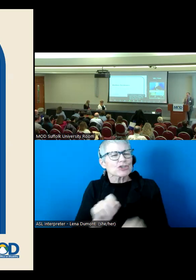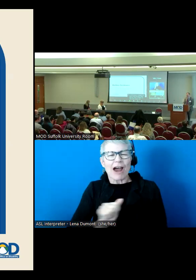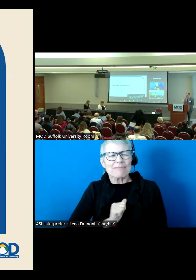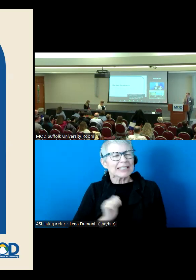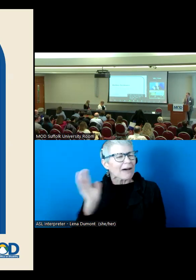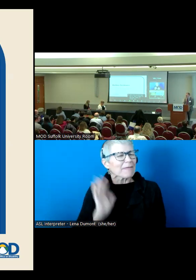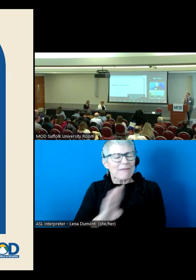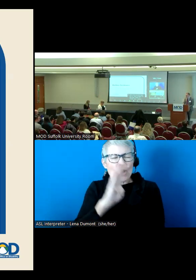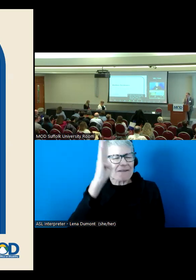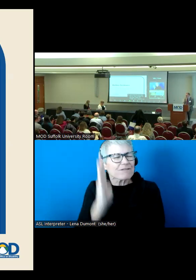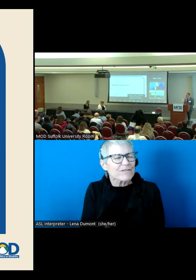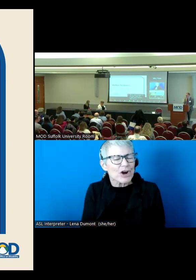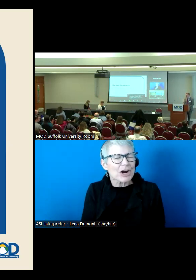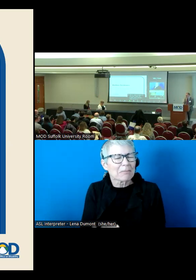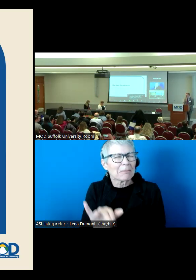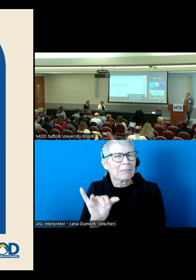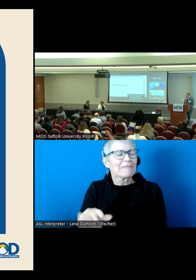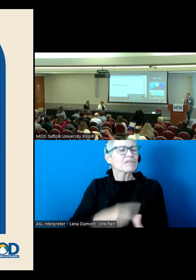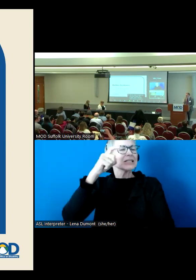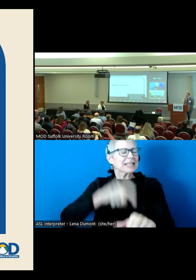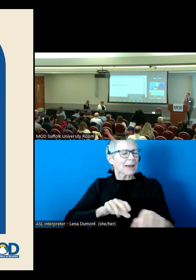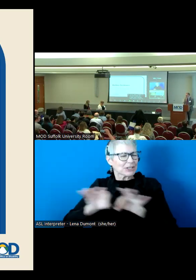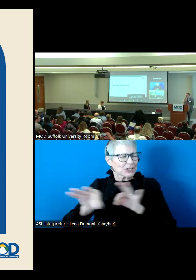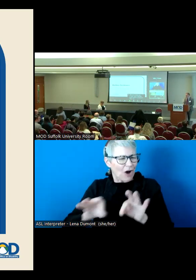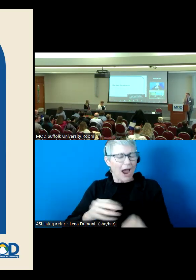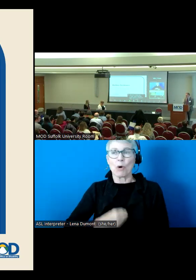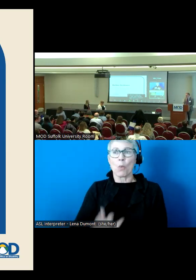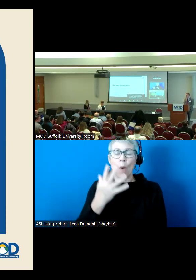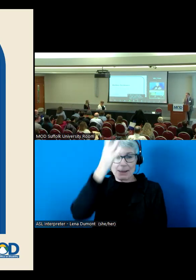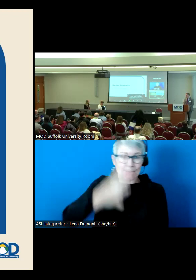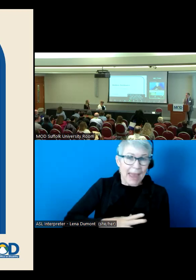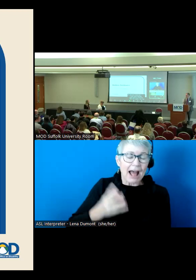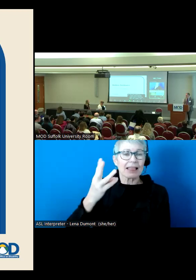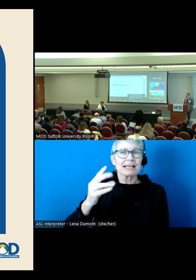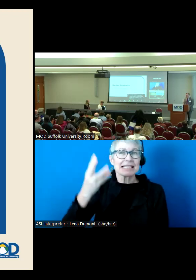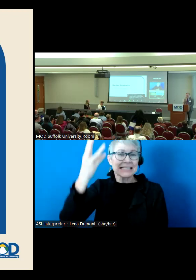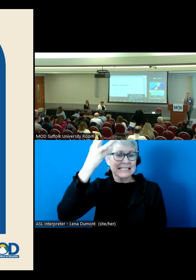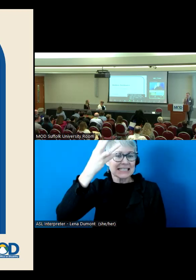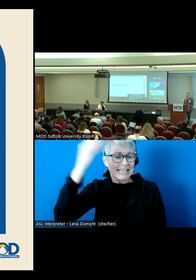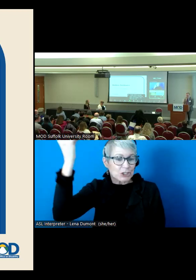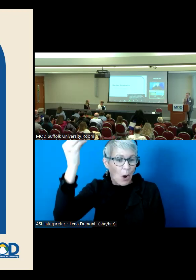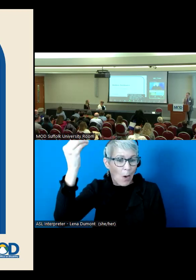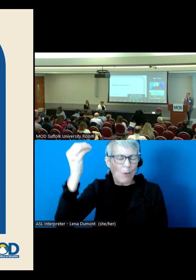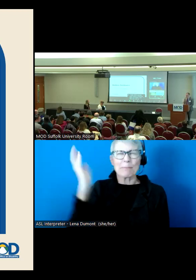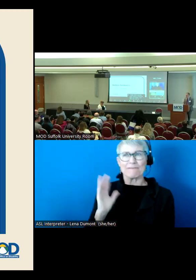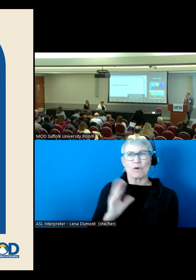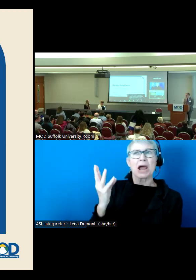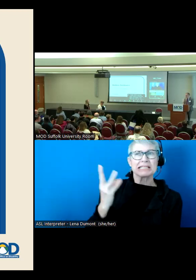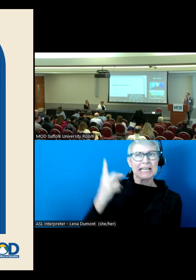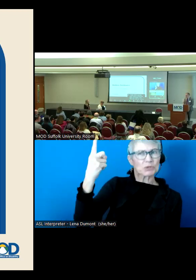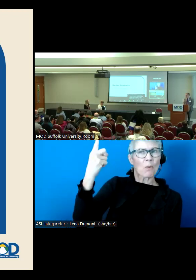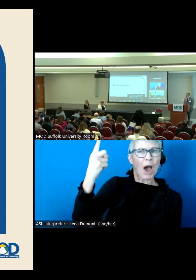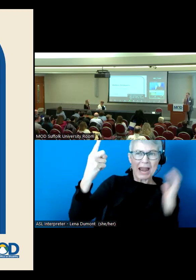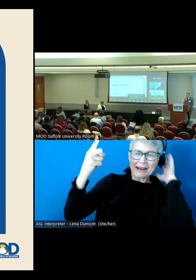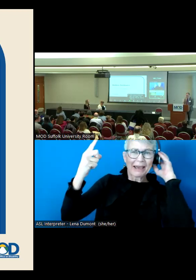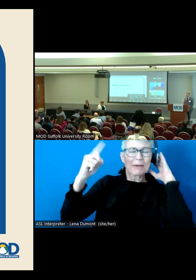those who might find it helpful. I am a white male, 6 feet tall, I feel like I used to be 6'1", but most recently I'm 6